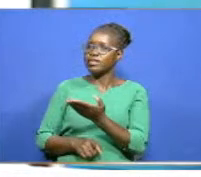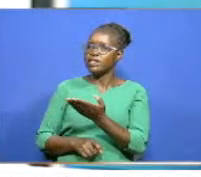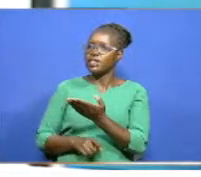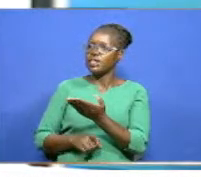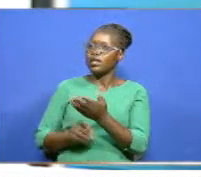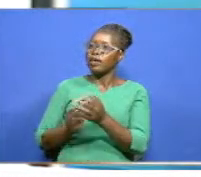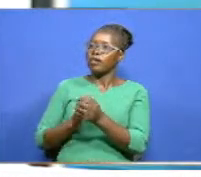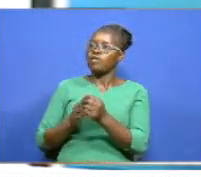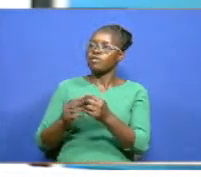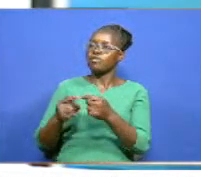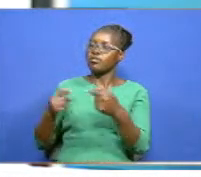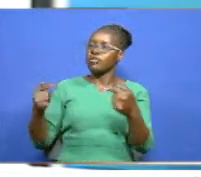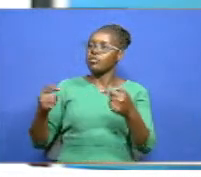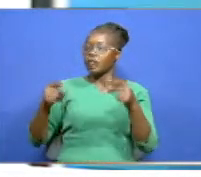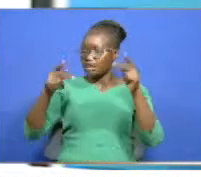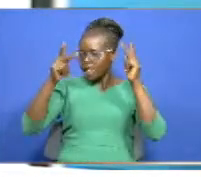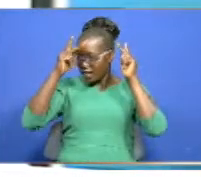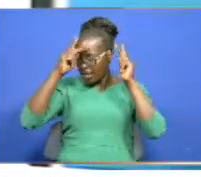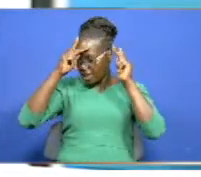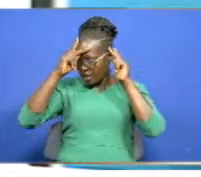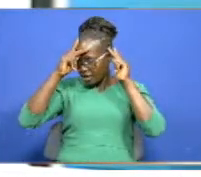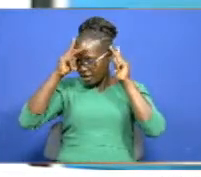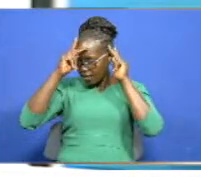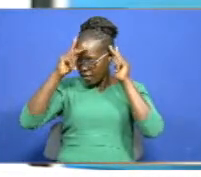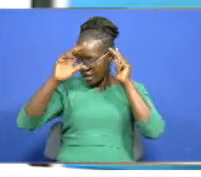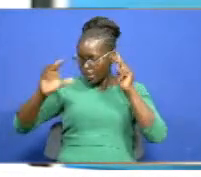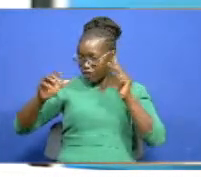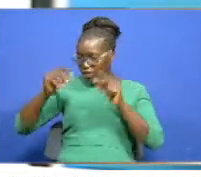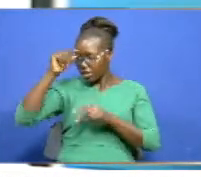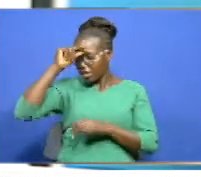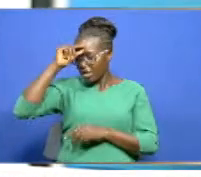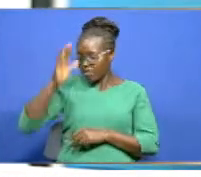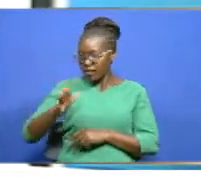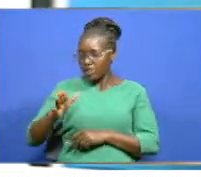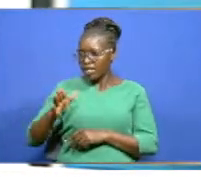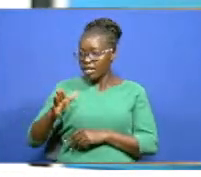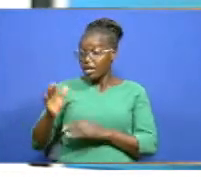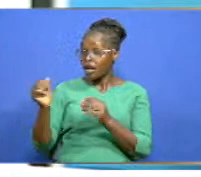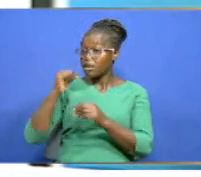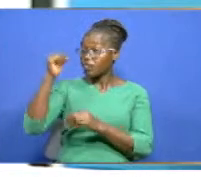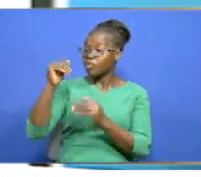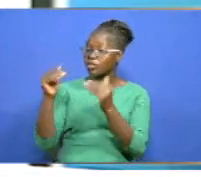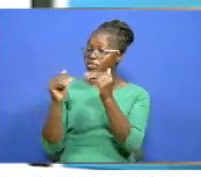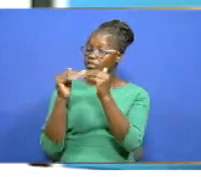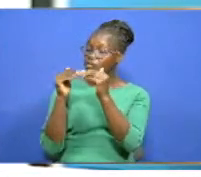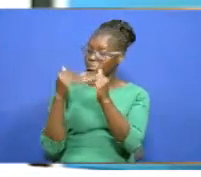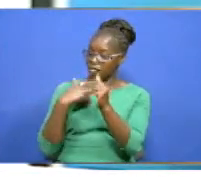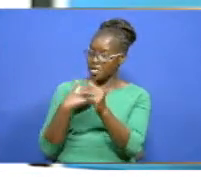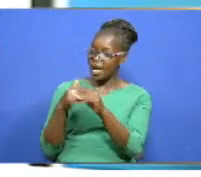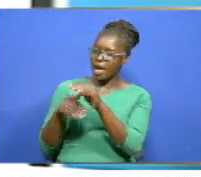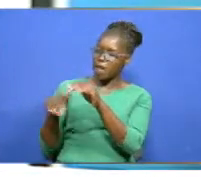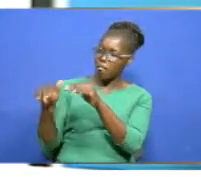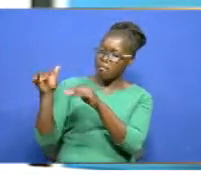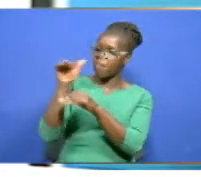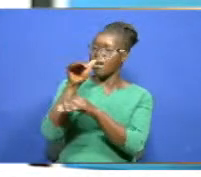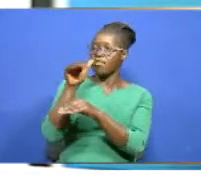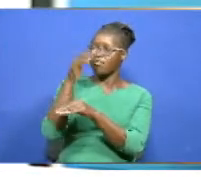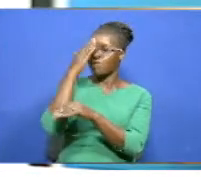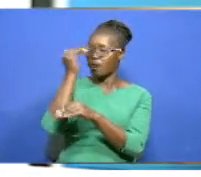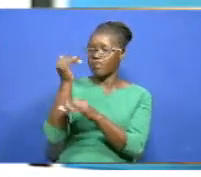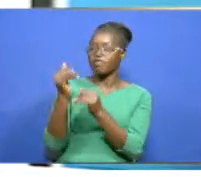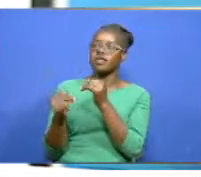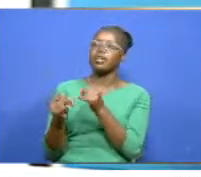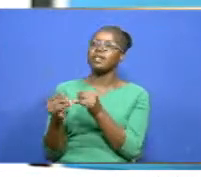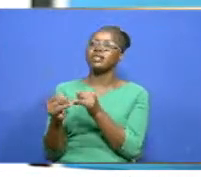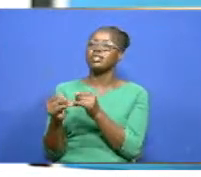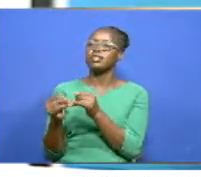the governor of Kakamega County. And so, in terms of political leverage, I am above, because in the ultimate end, you